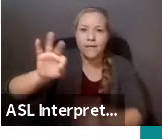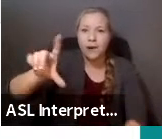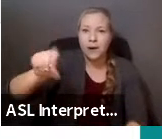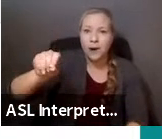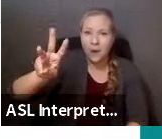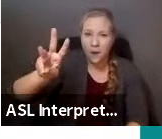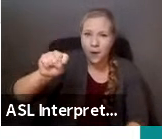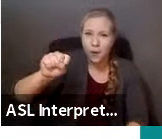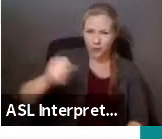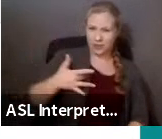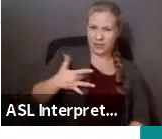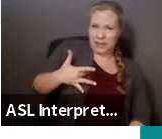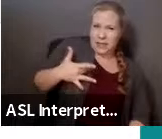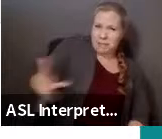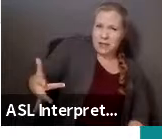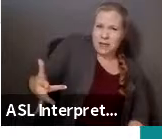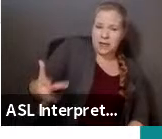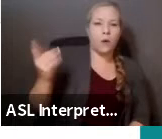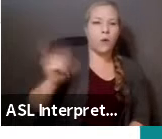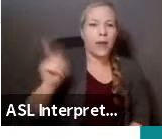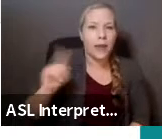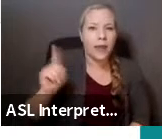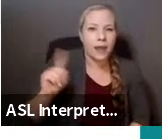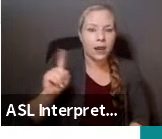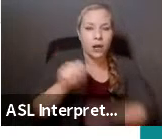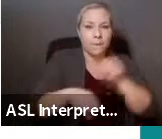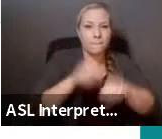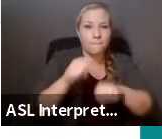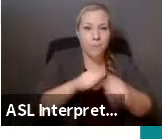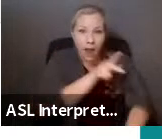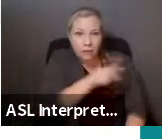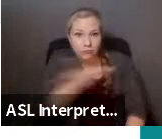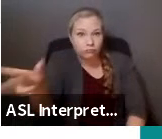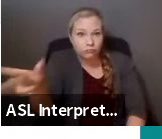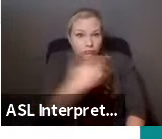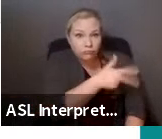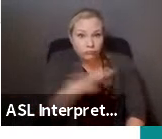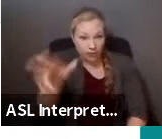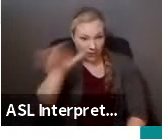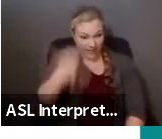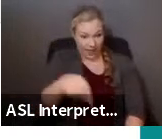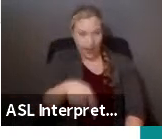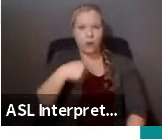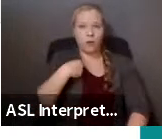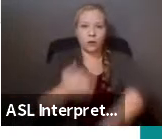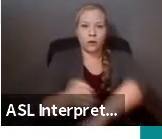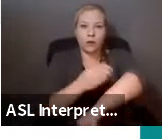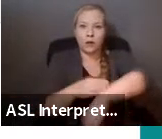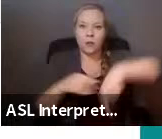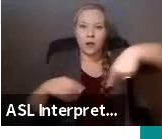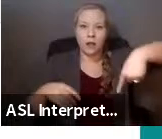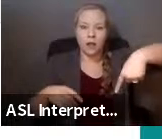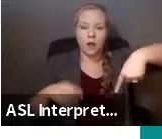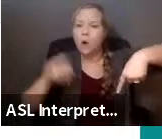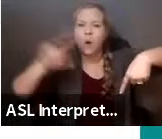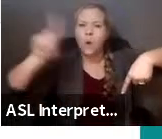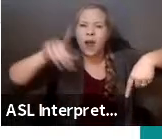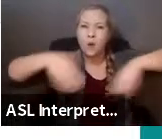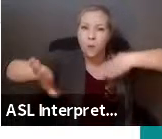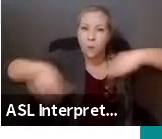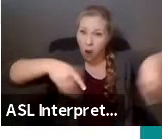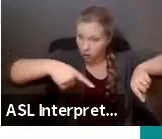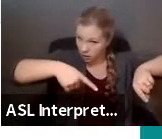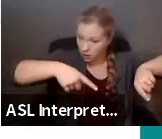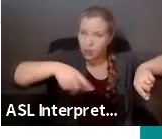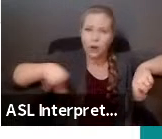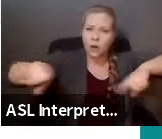biking through the project area, where people were walking through the program area. And so this is a different version of it,